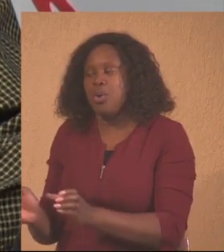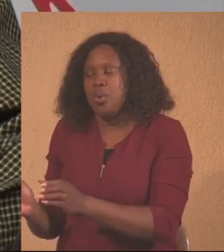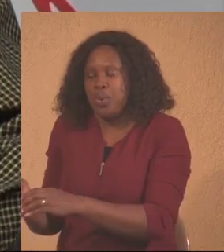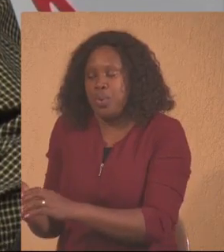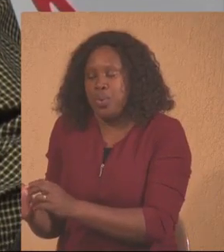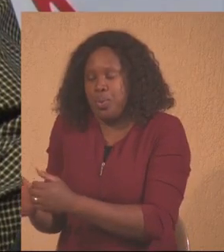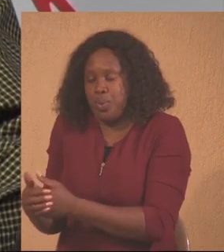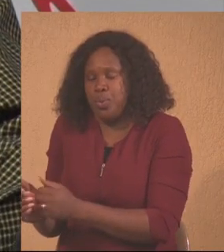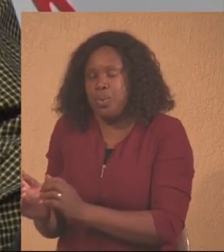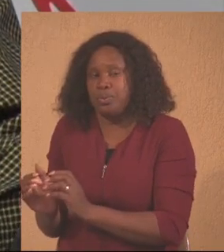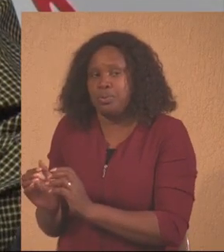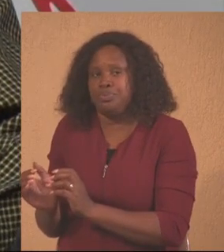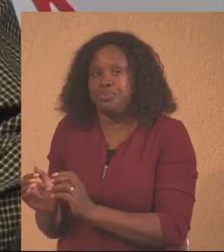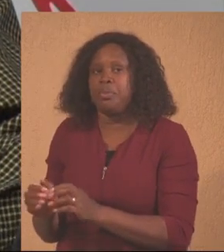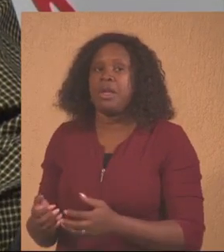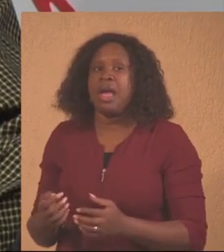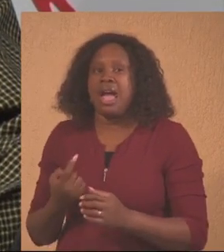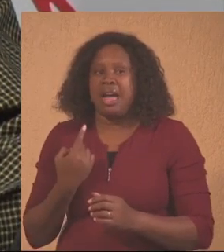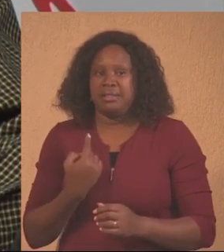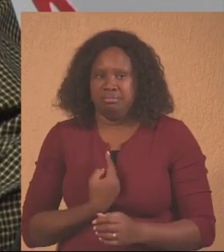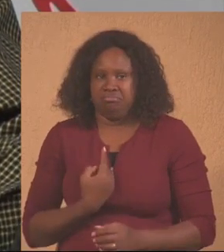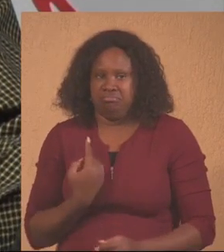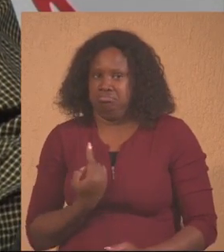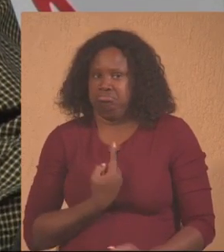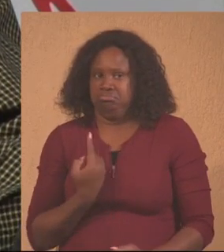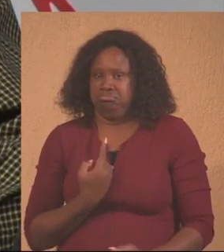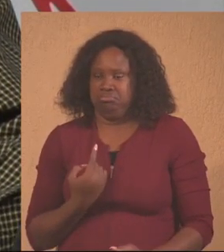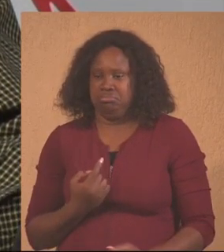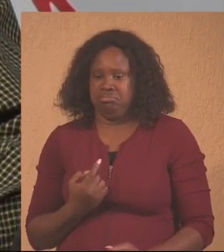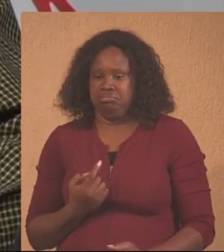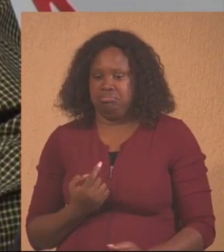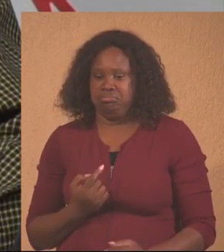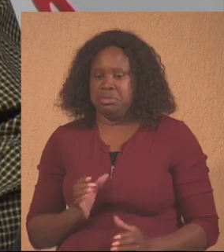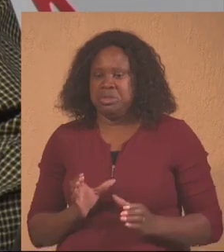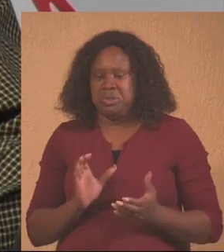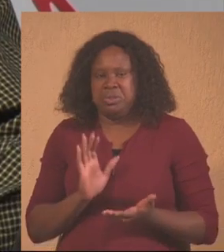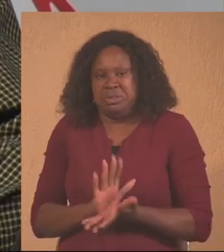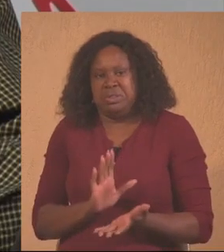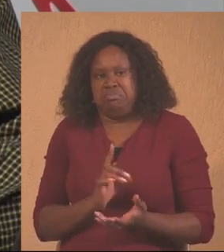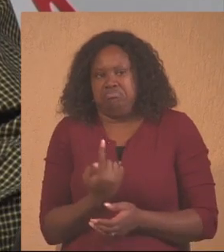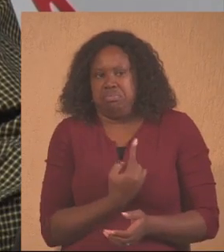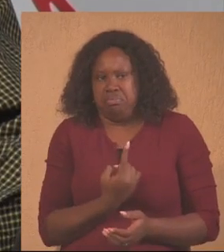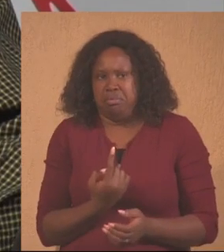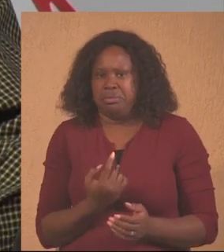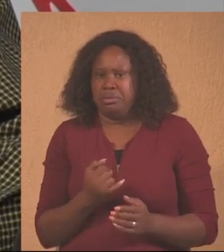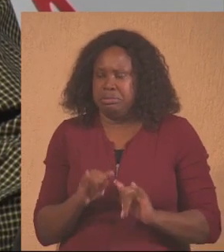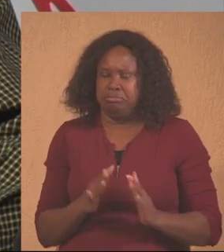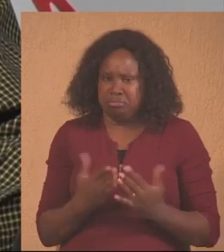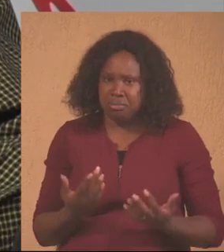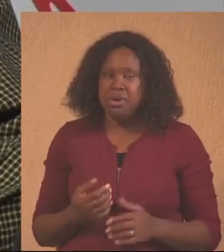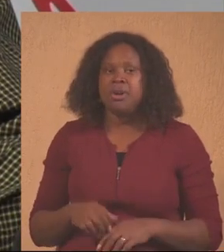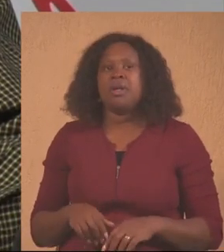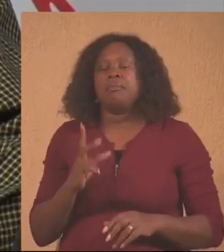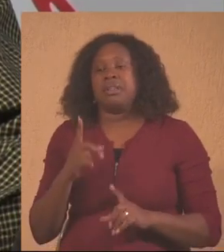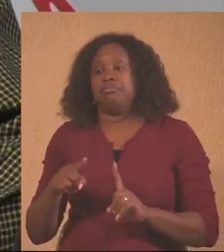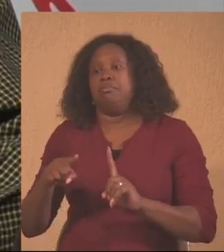isolation is a situation in which somebody has tested positive, and he has to